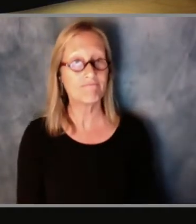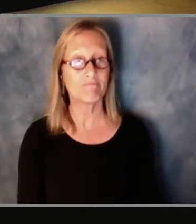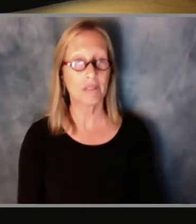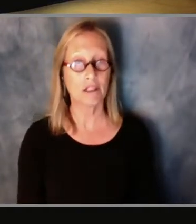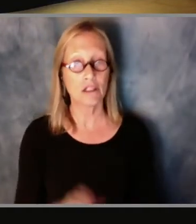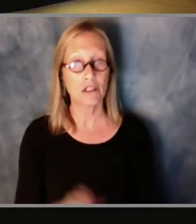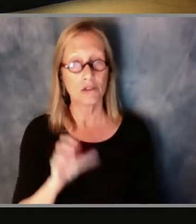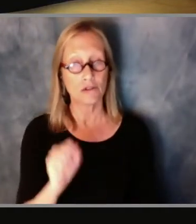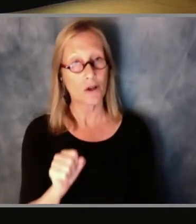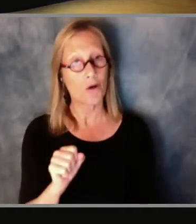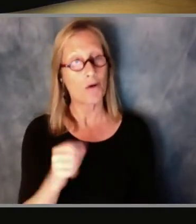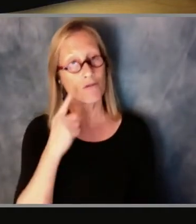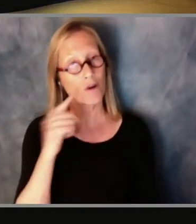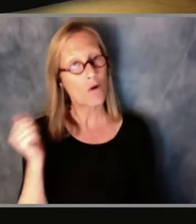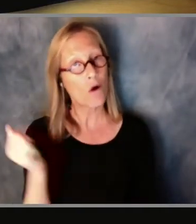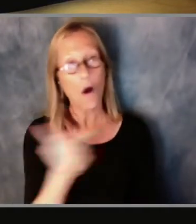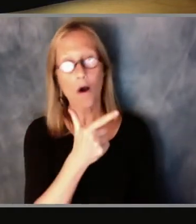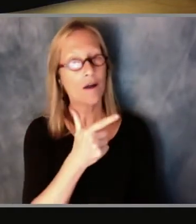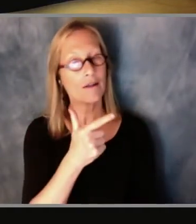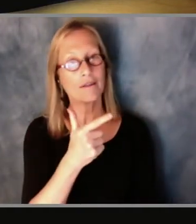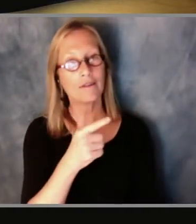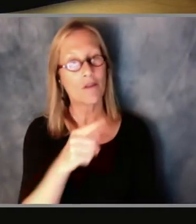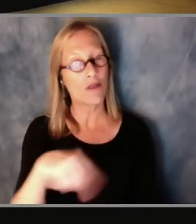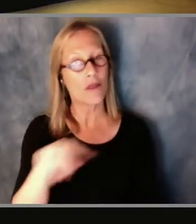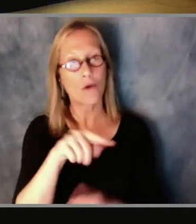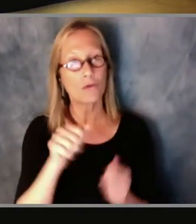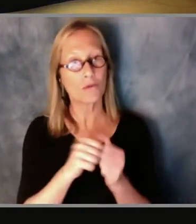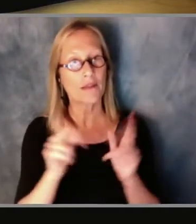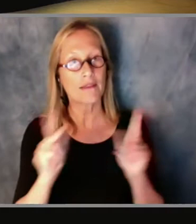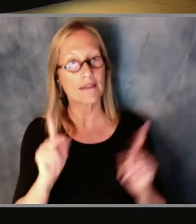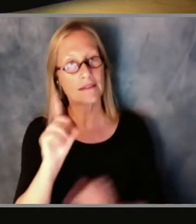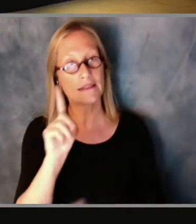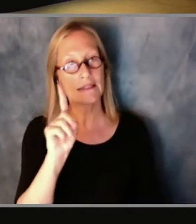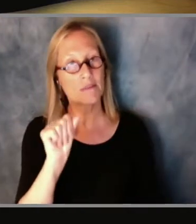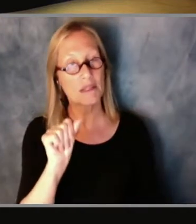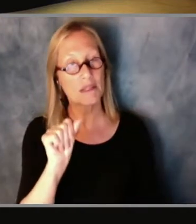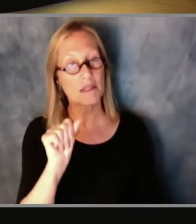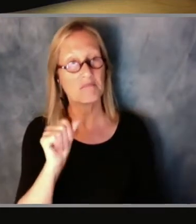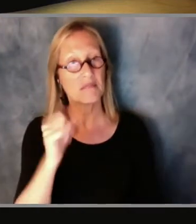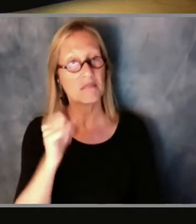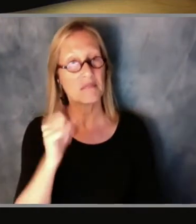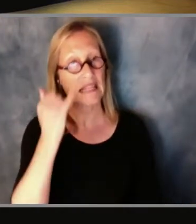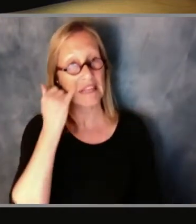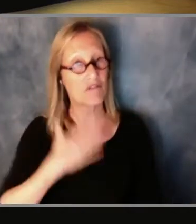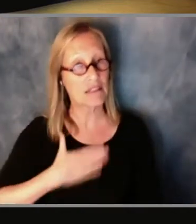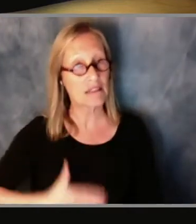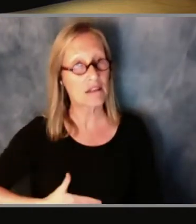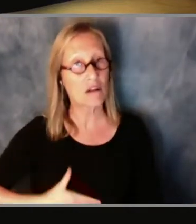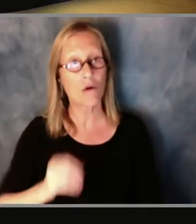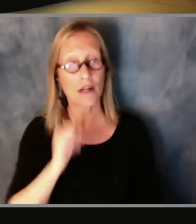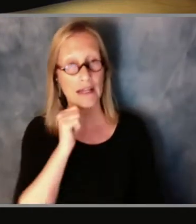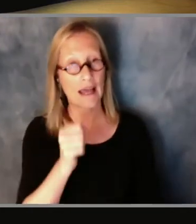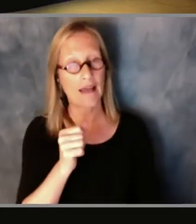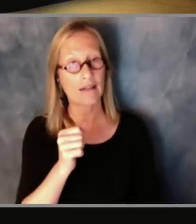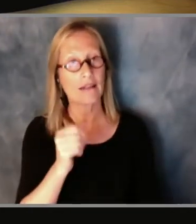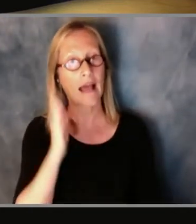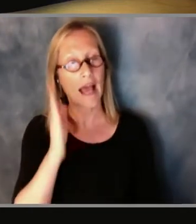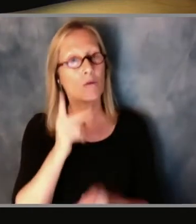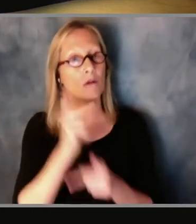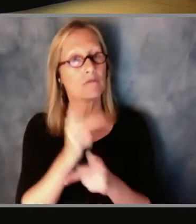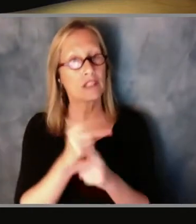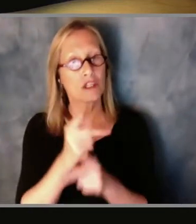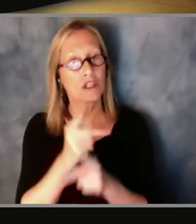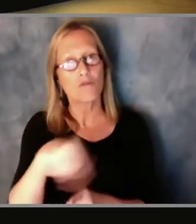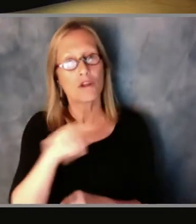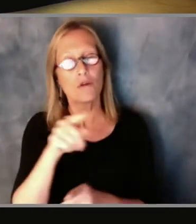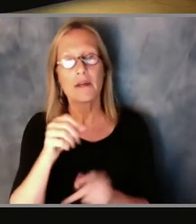behalf of all those with disabilities, whether it be physical or not, I would kokua you in any way possible